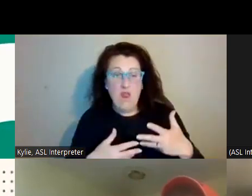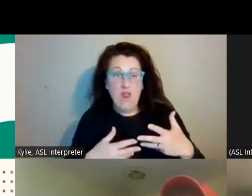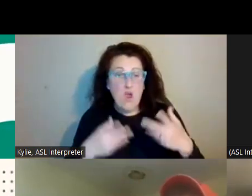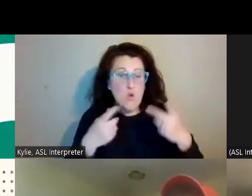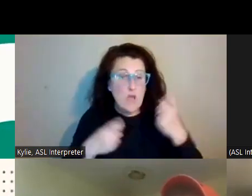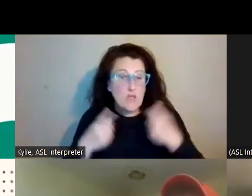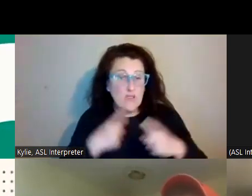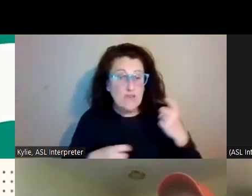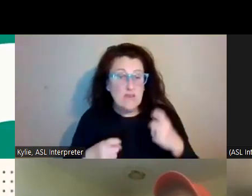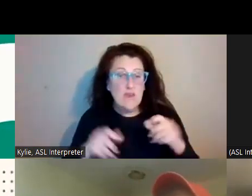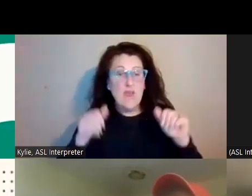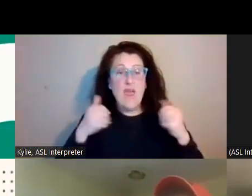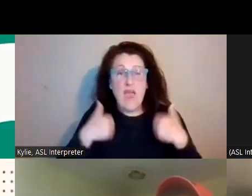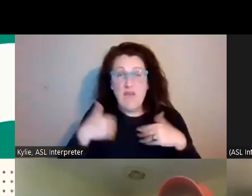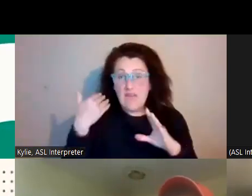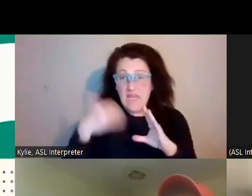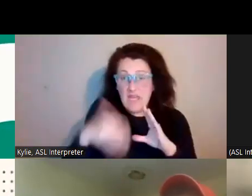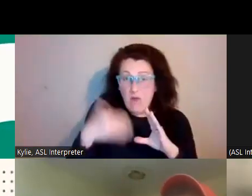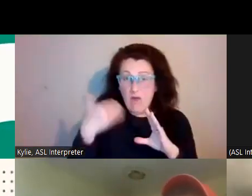at